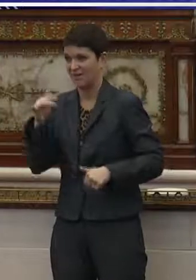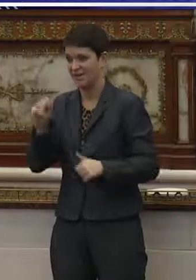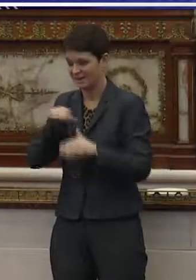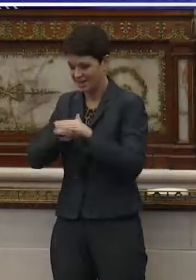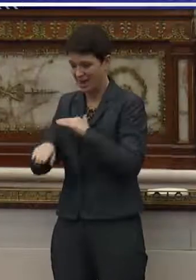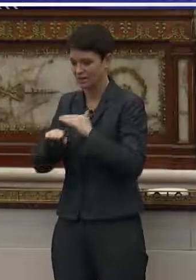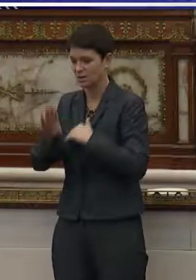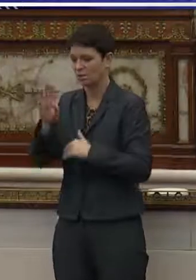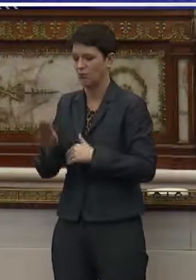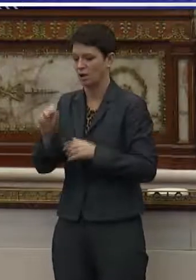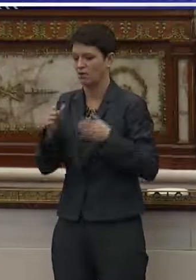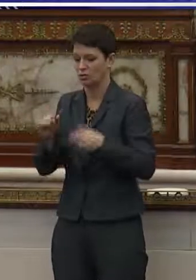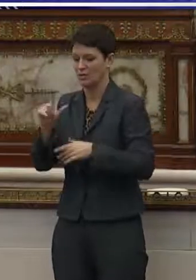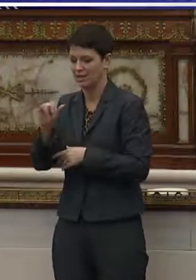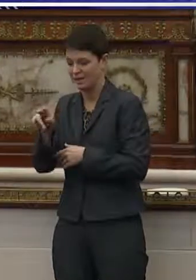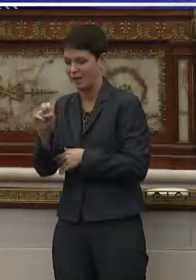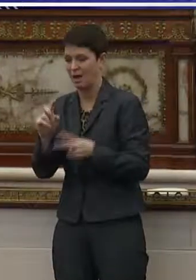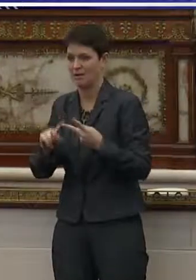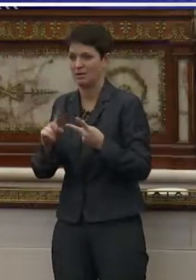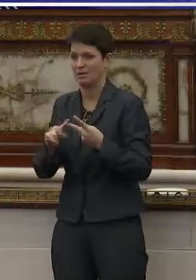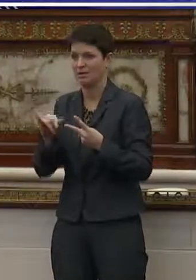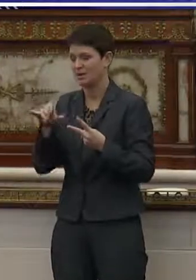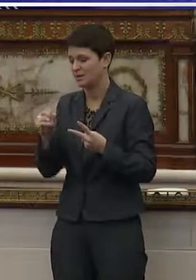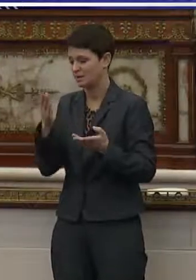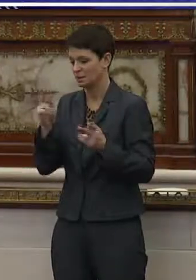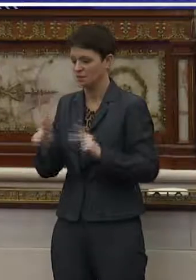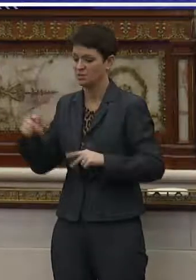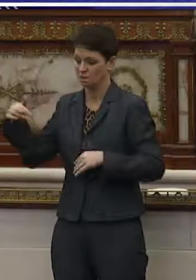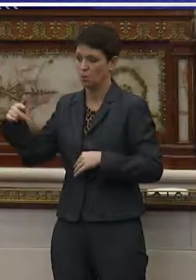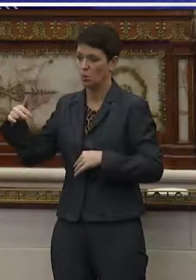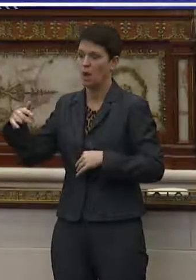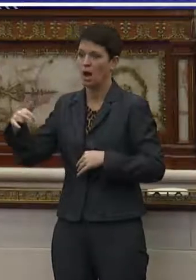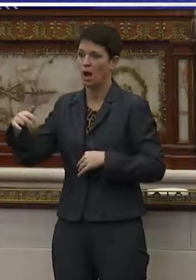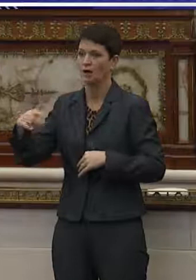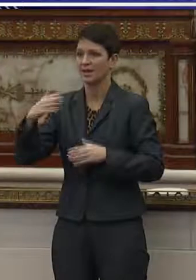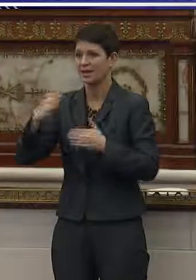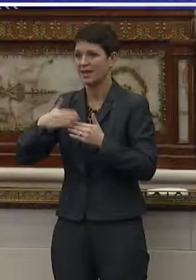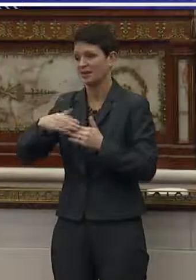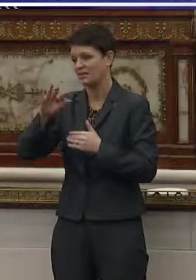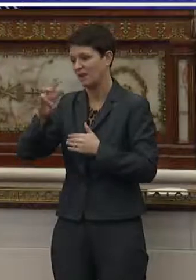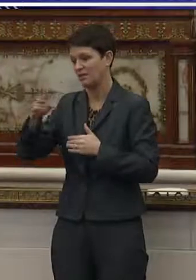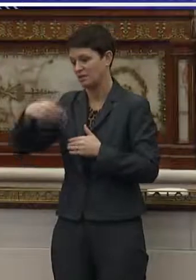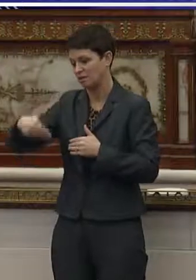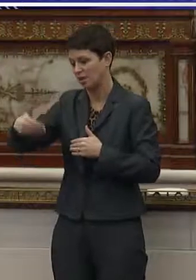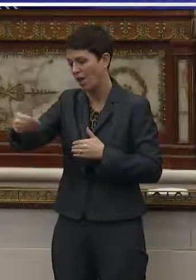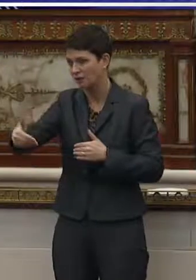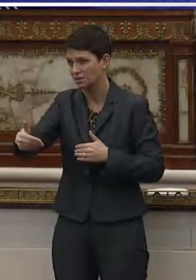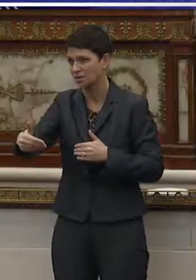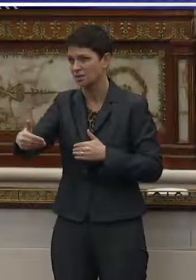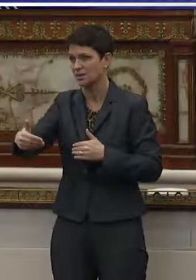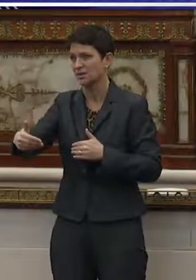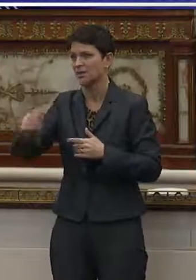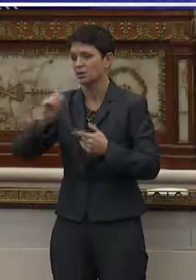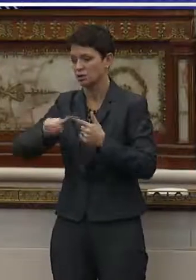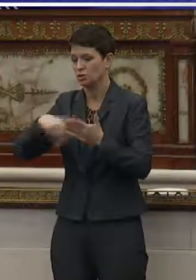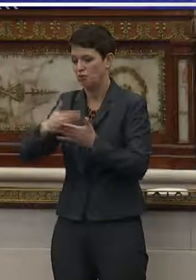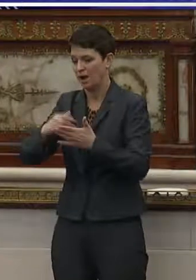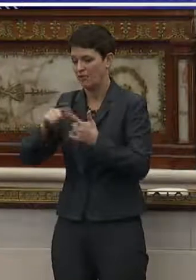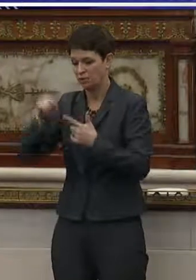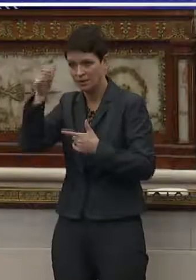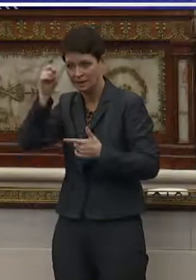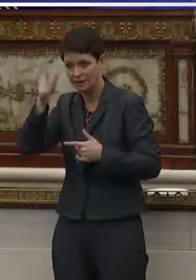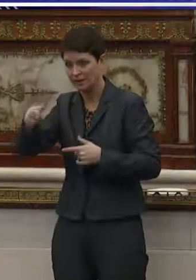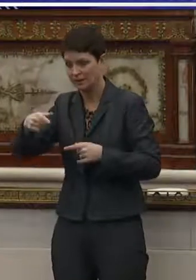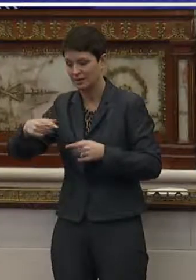by the Broad Street line. Yes, a person, may have to walk at least 5 or 6 blocks, the equivalent of 5 or 6 blocks to get to that off of that